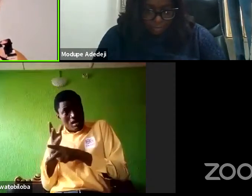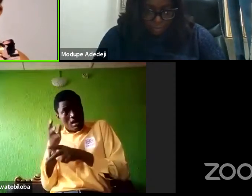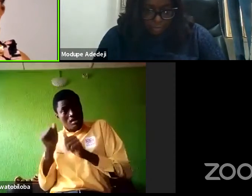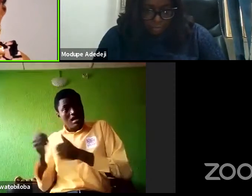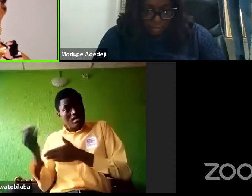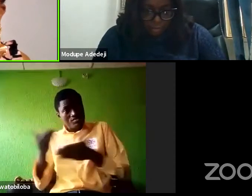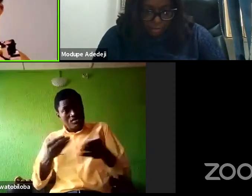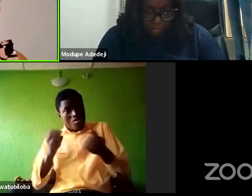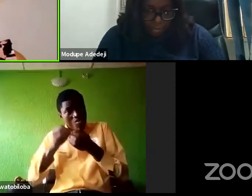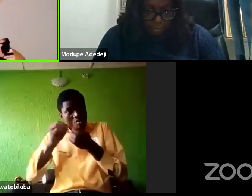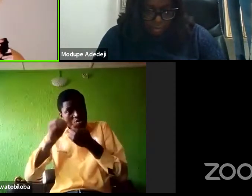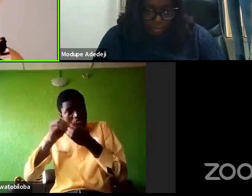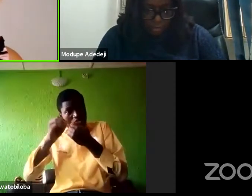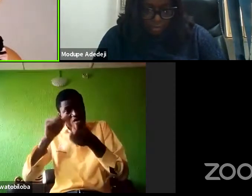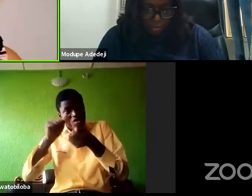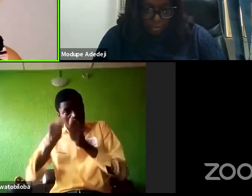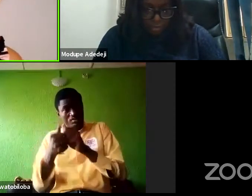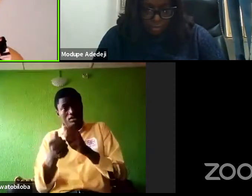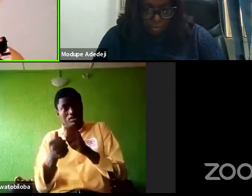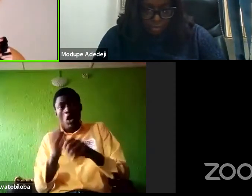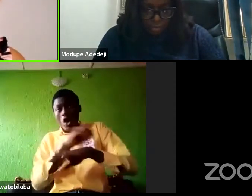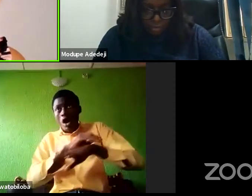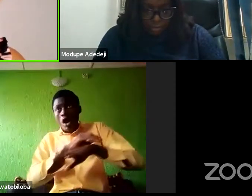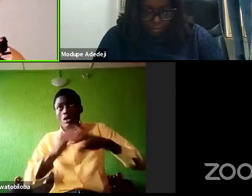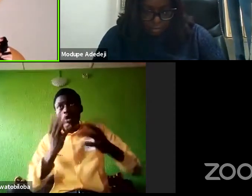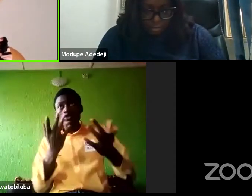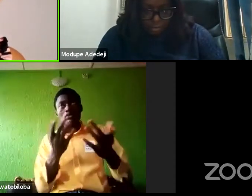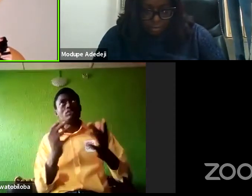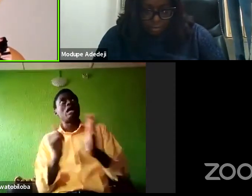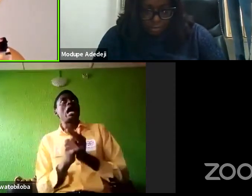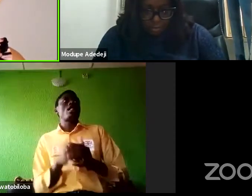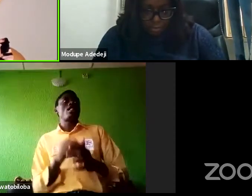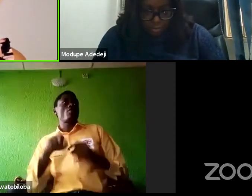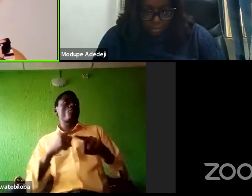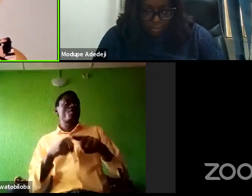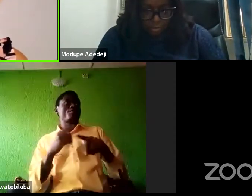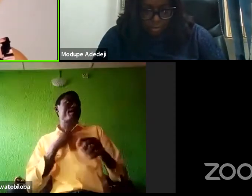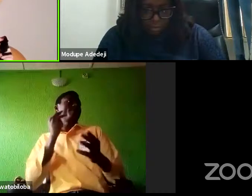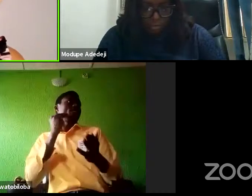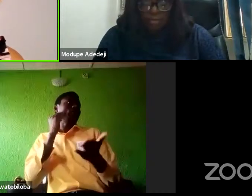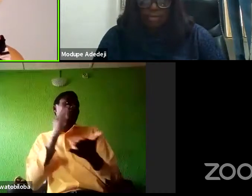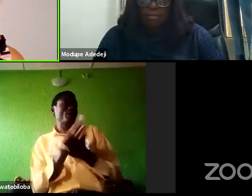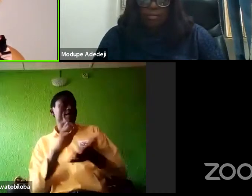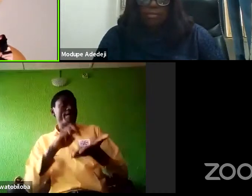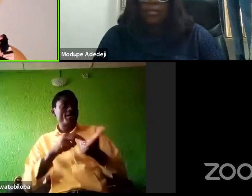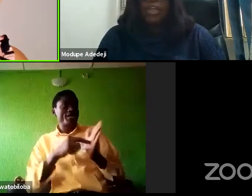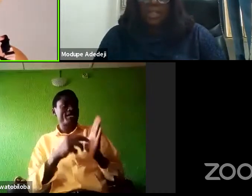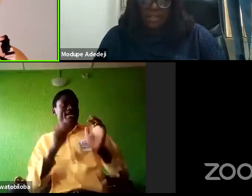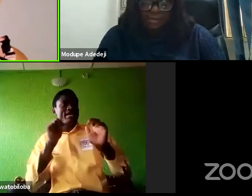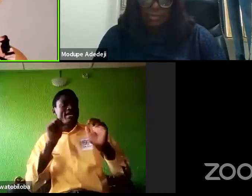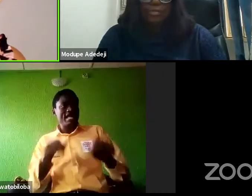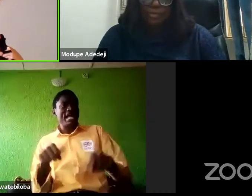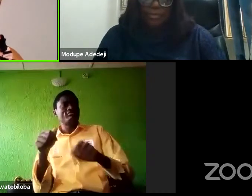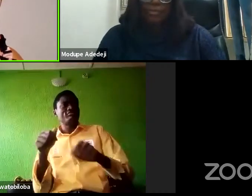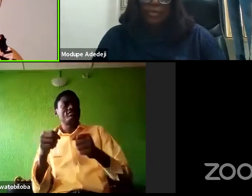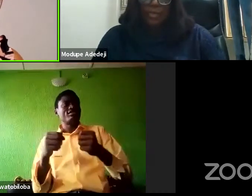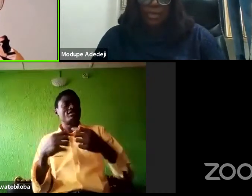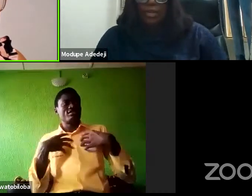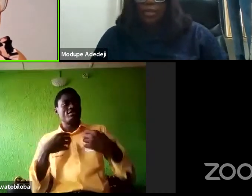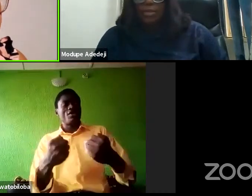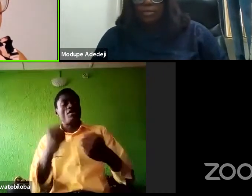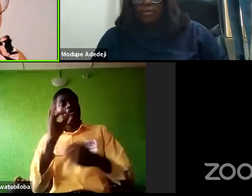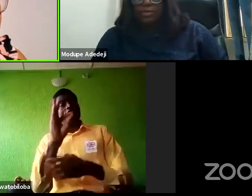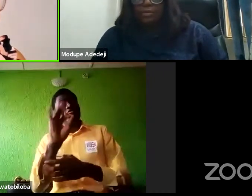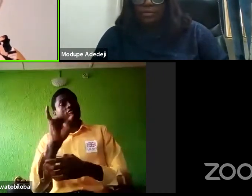don't wait for fibroid to cure the menopause, but don't wait for menopause to cure the fibroid. Thank you, doctor. Thank you,